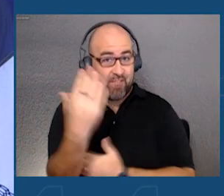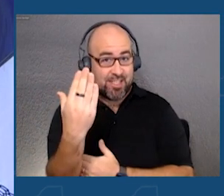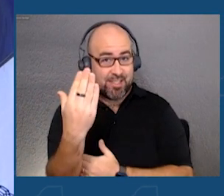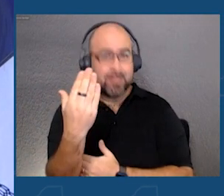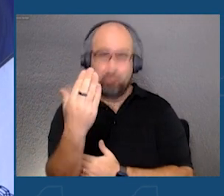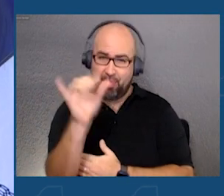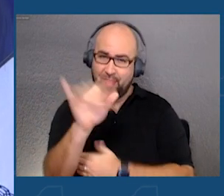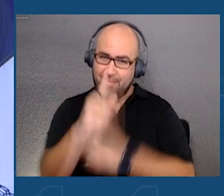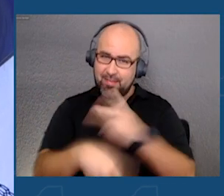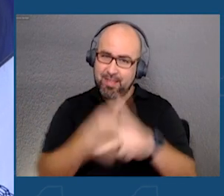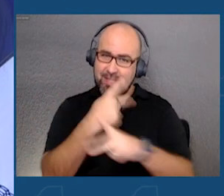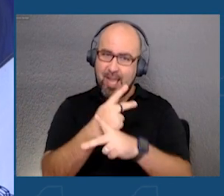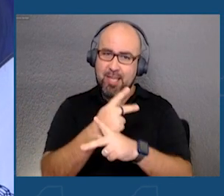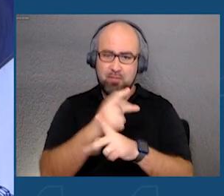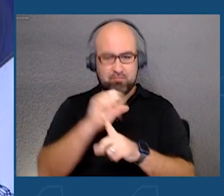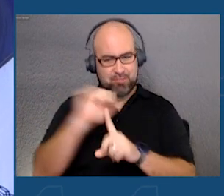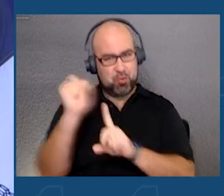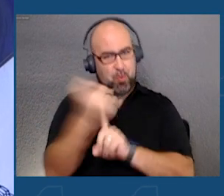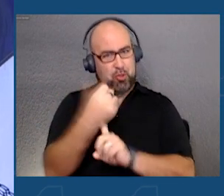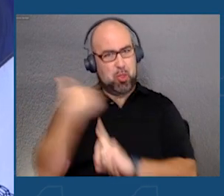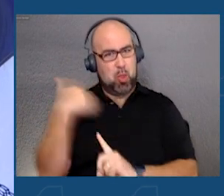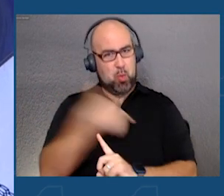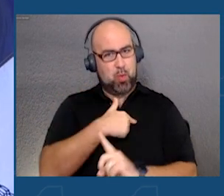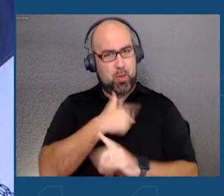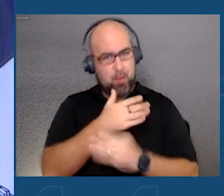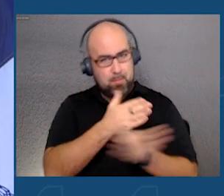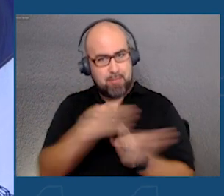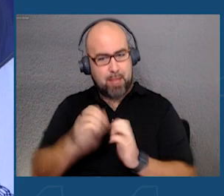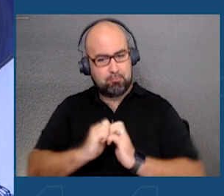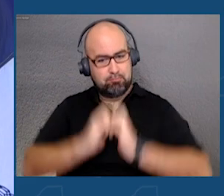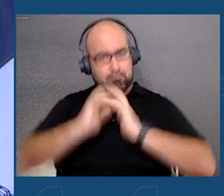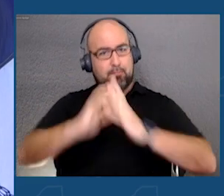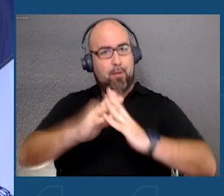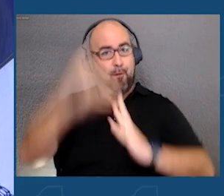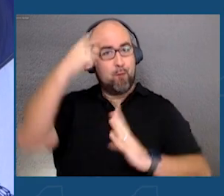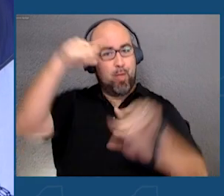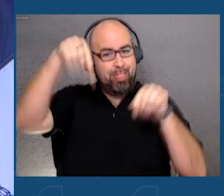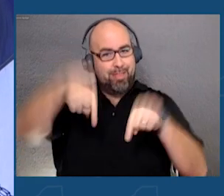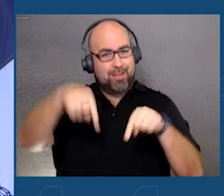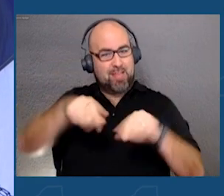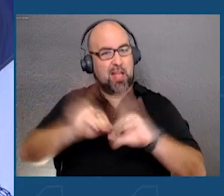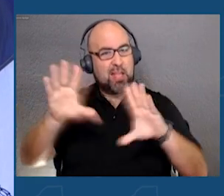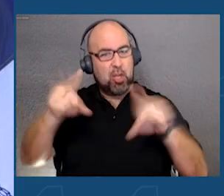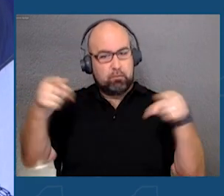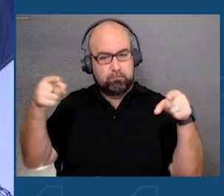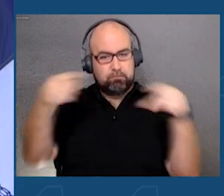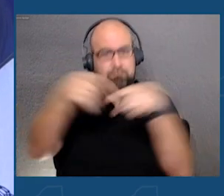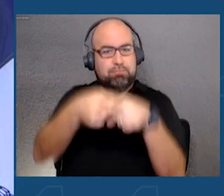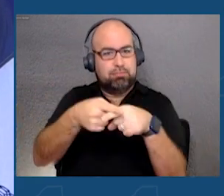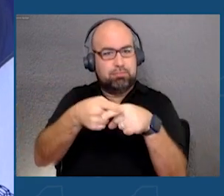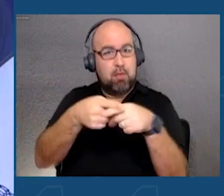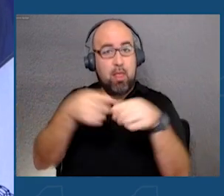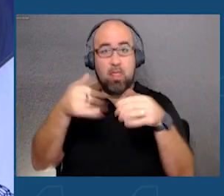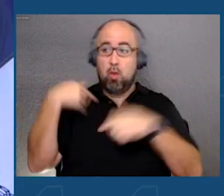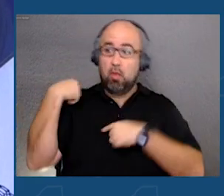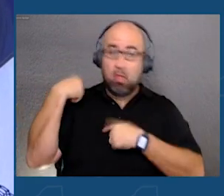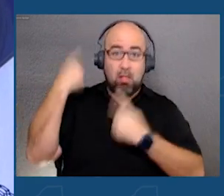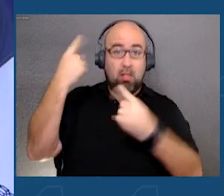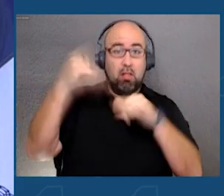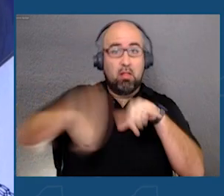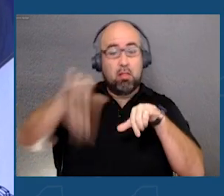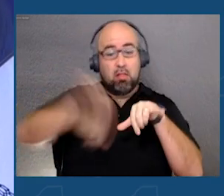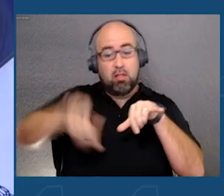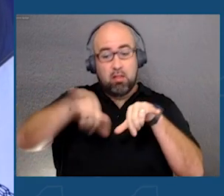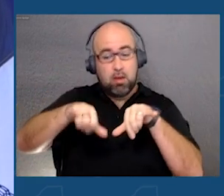was founded for. We are gathering at a clear inflection point. The paradigm is changing, just like it did after the